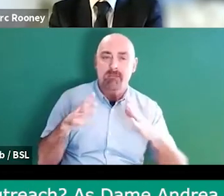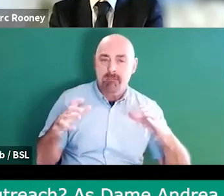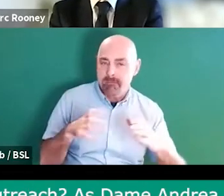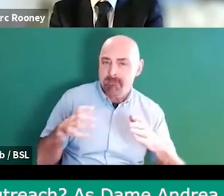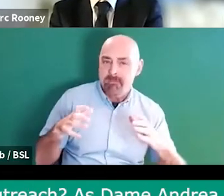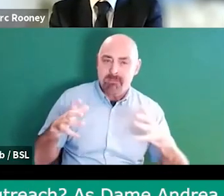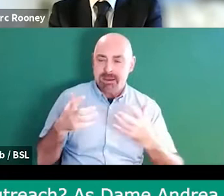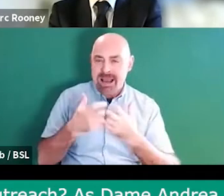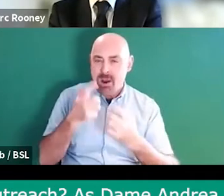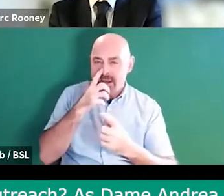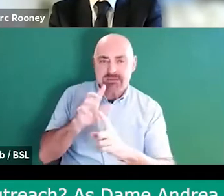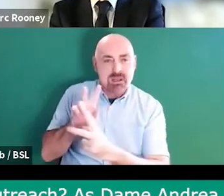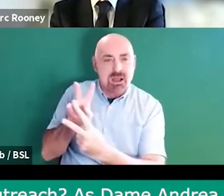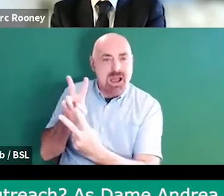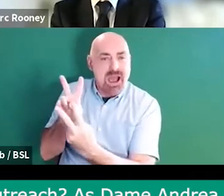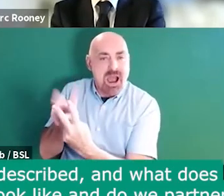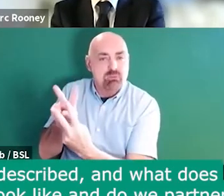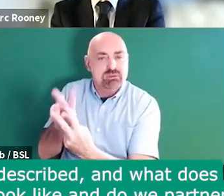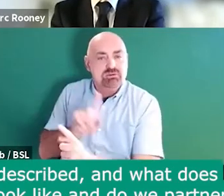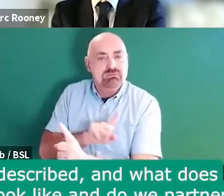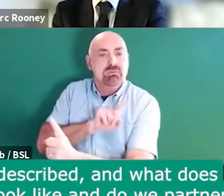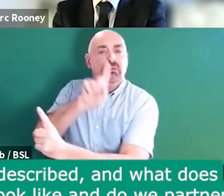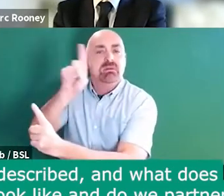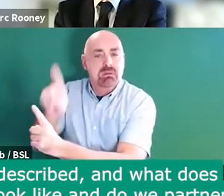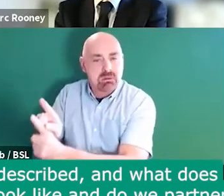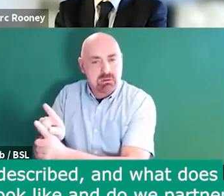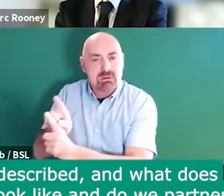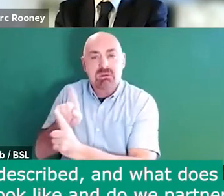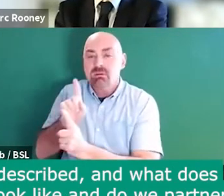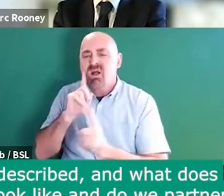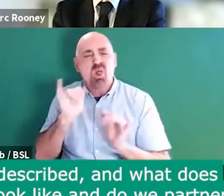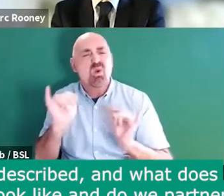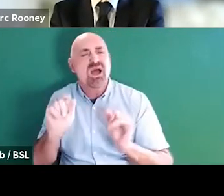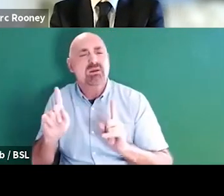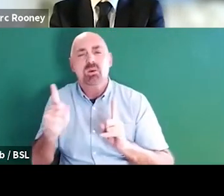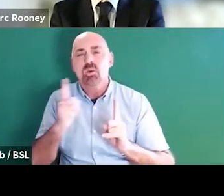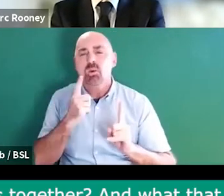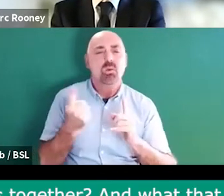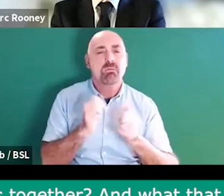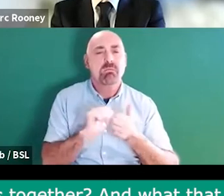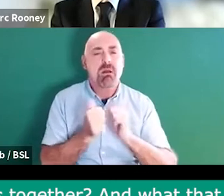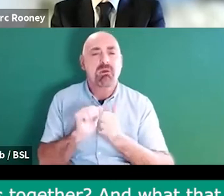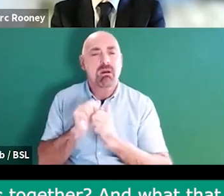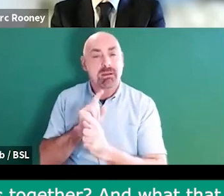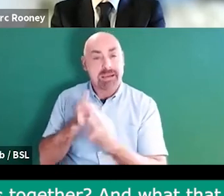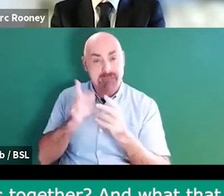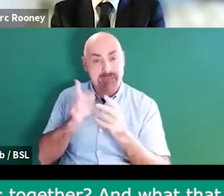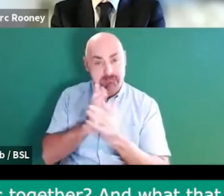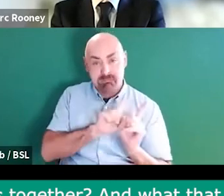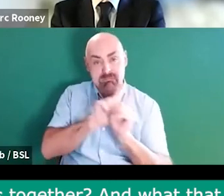us? Can we outreach, as Dame Andrea Ledson described it? What does that look like? Who do we partner with when we do this